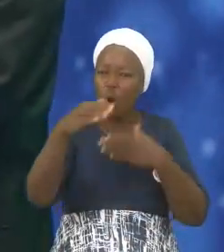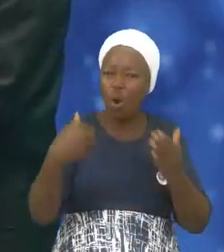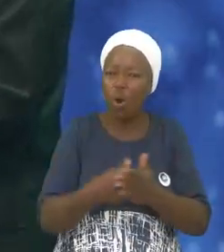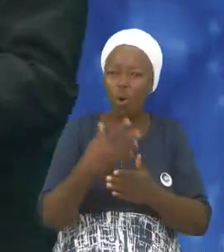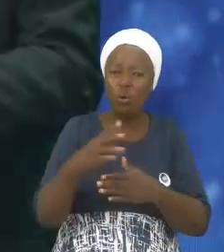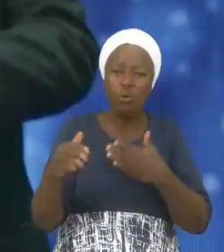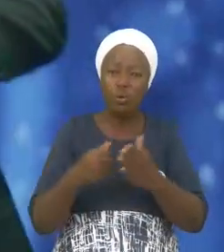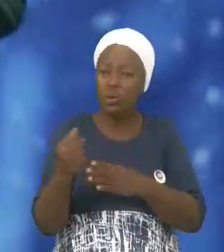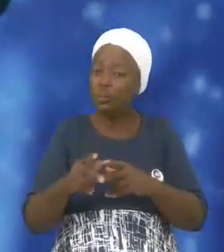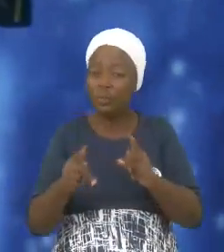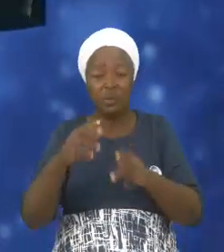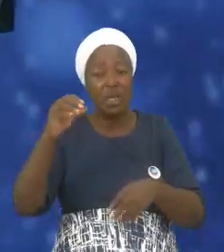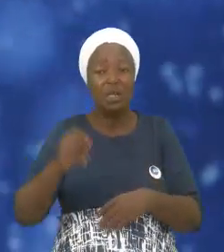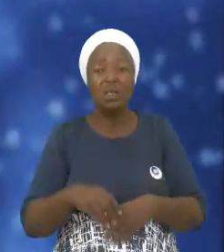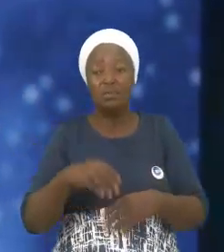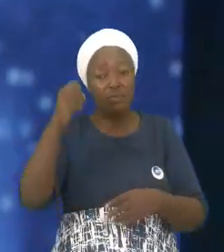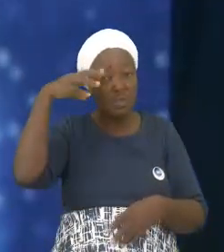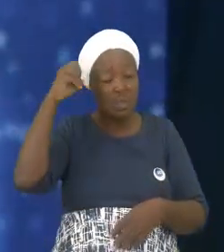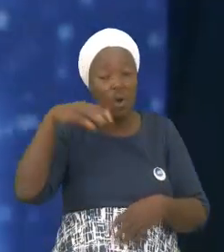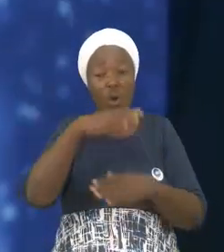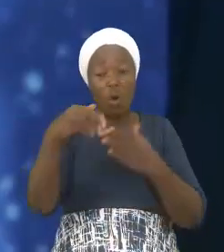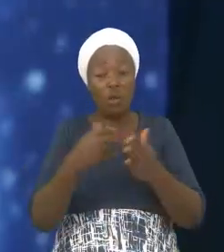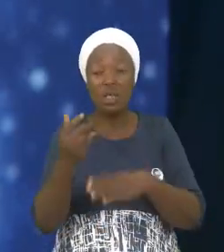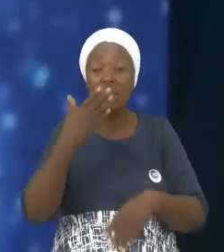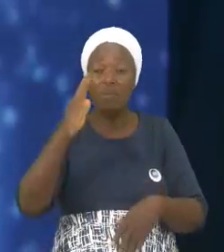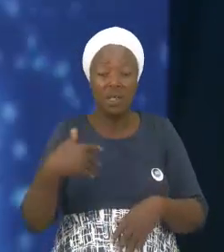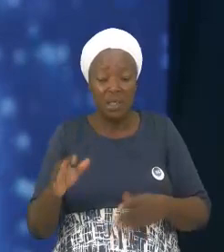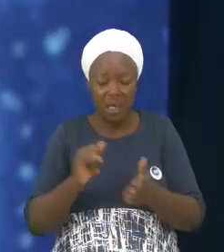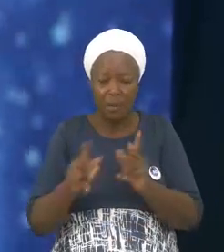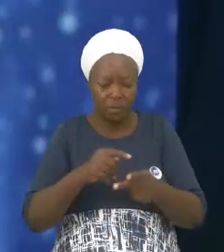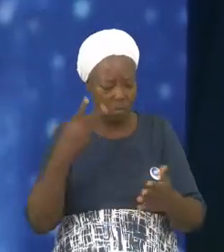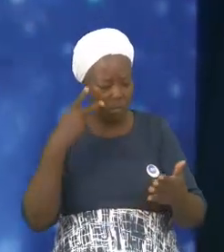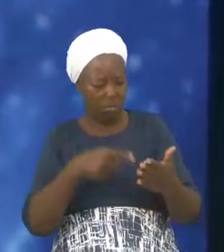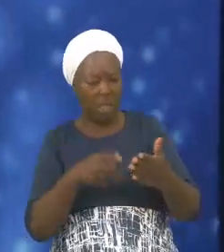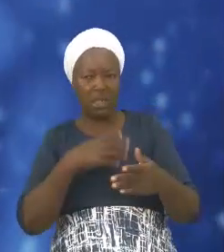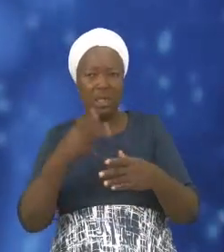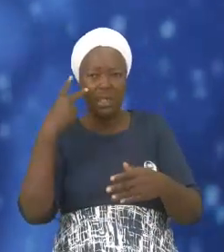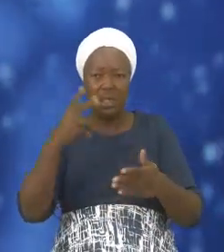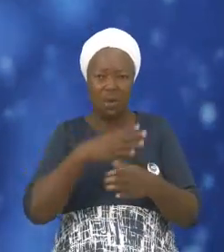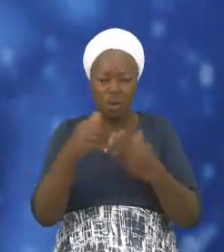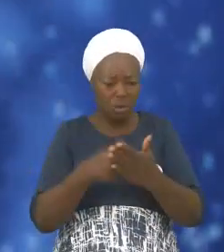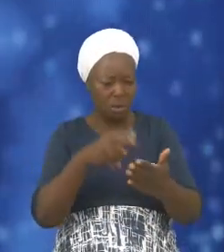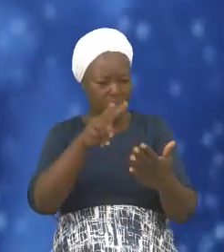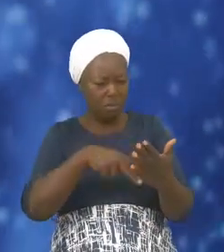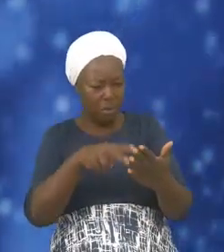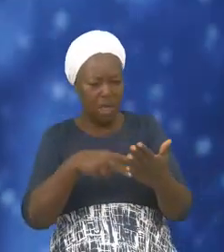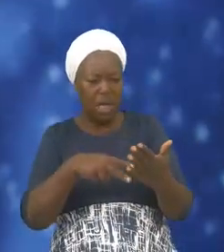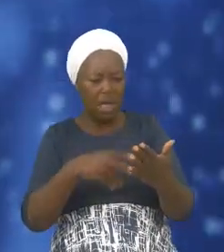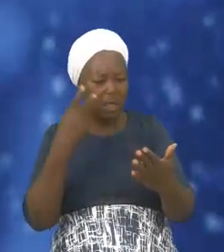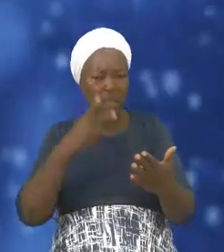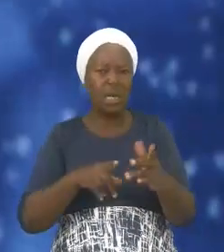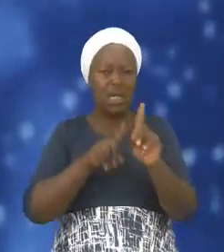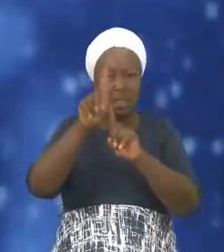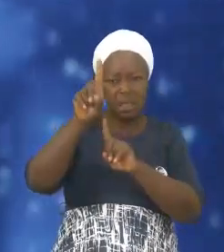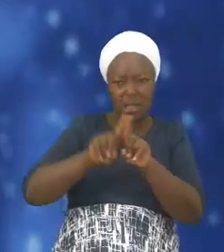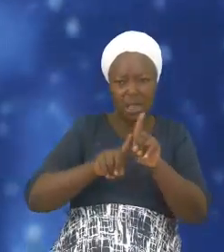astrology, all the evil things people look at, they're looking at the zodiac, they're looking at the stars, and